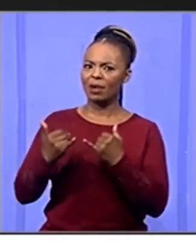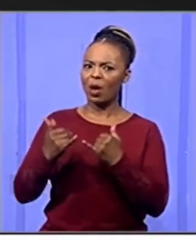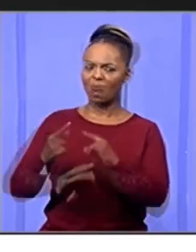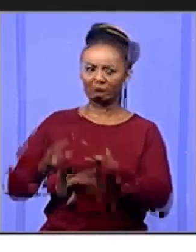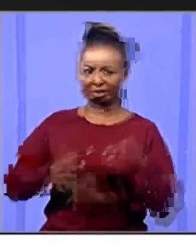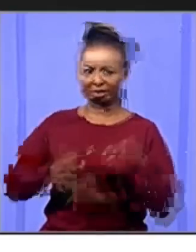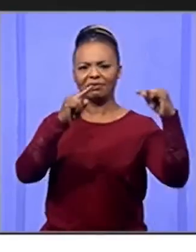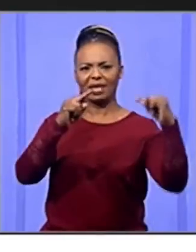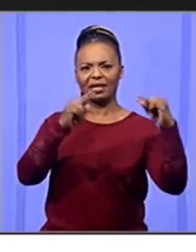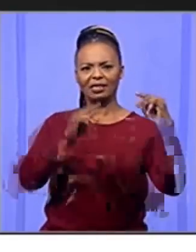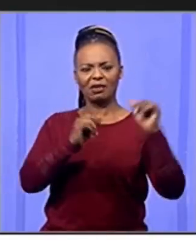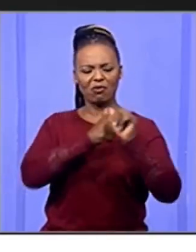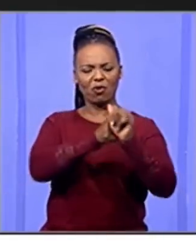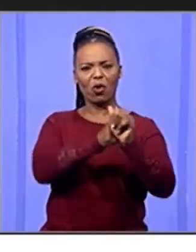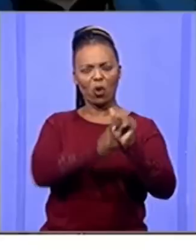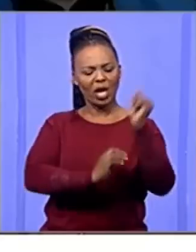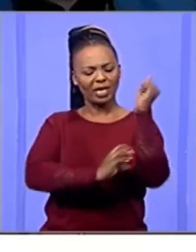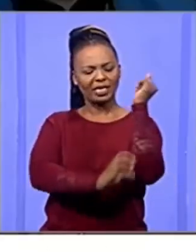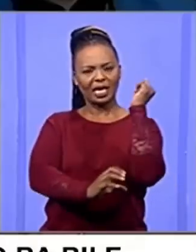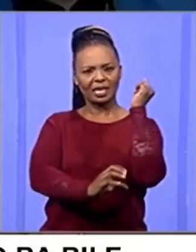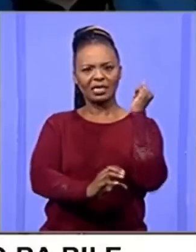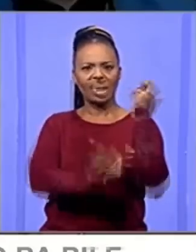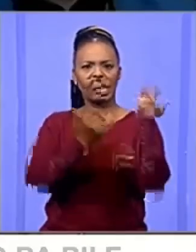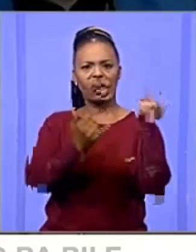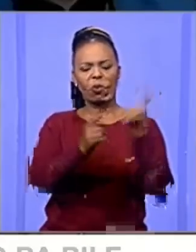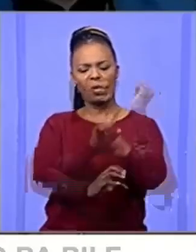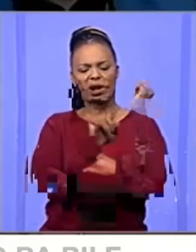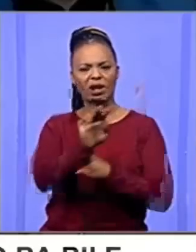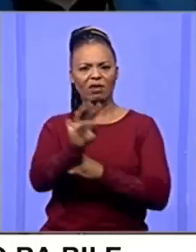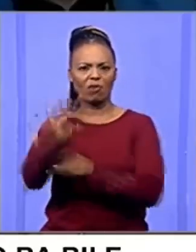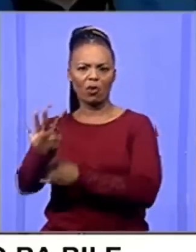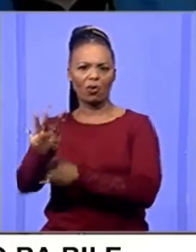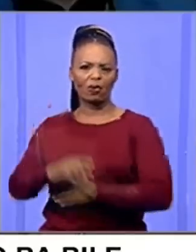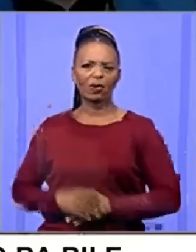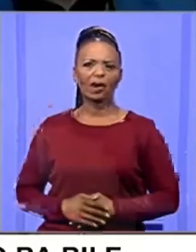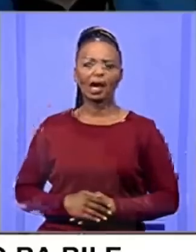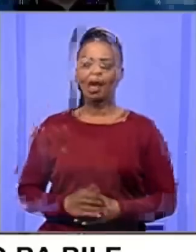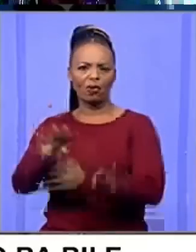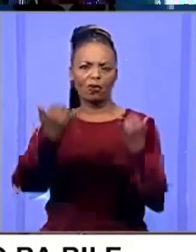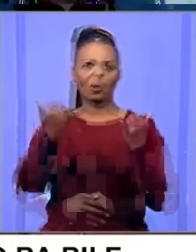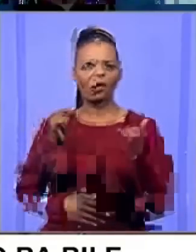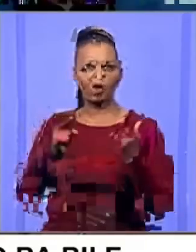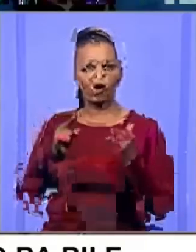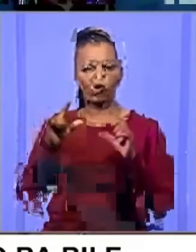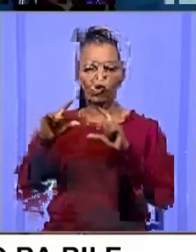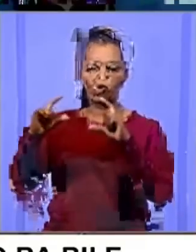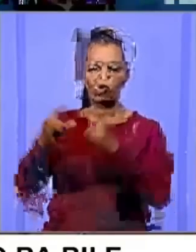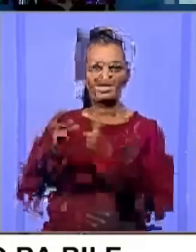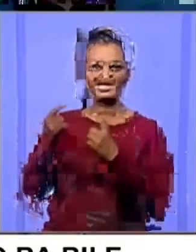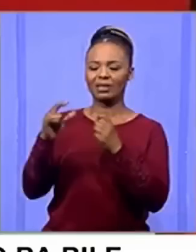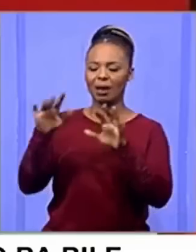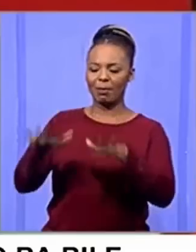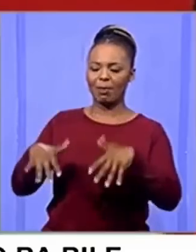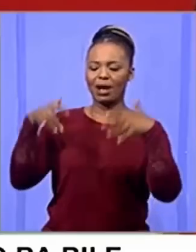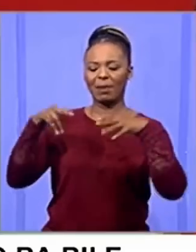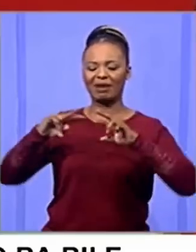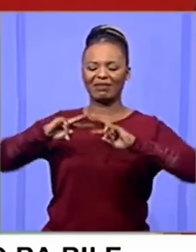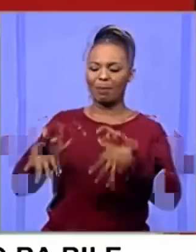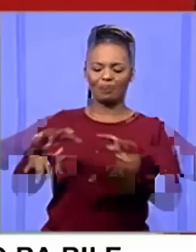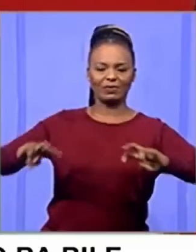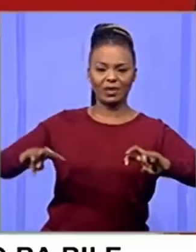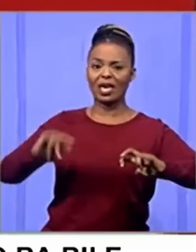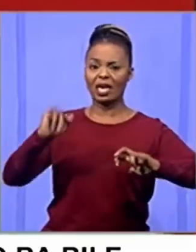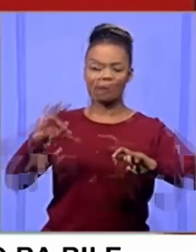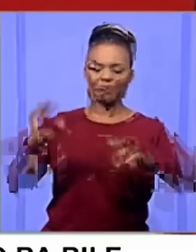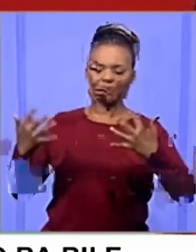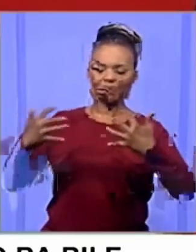in Section 194 inquiry. Qeto le kgotla la molao wa motheo e tla konyena yo media parlamente e ntseng e fuputsa bokgoni ba ba